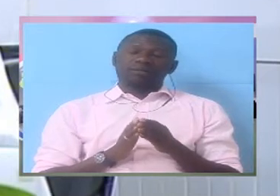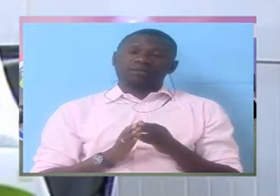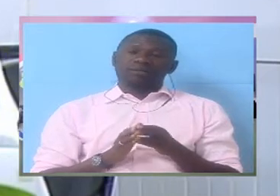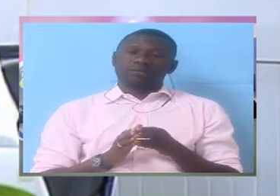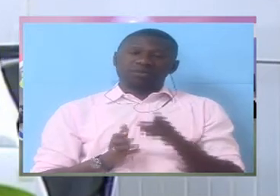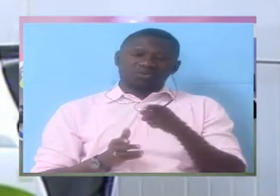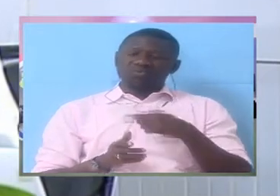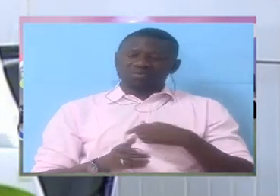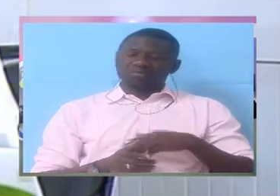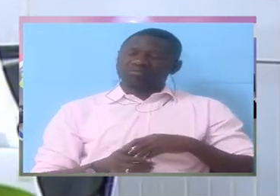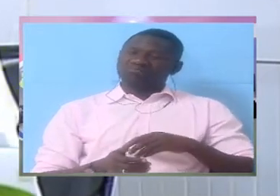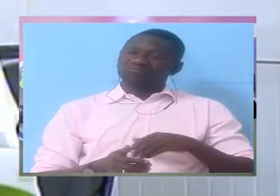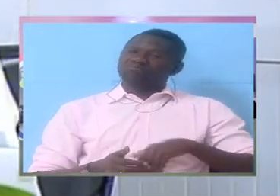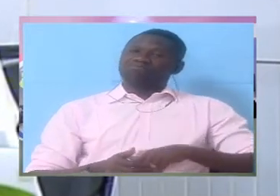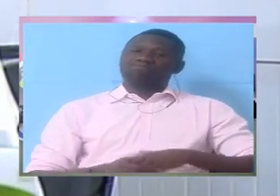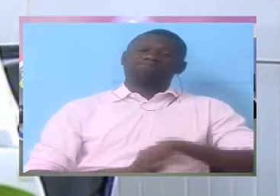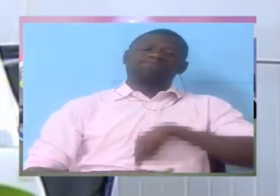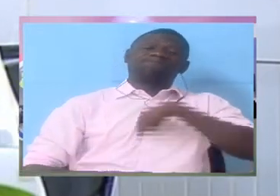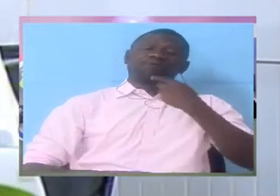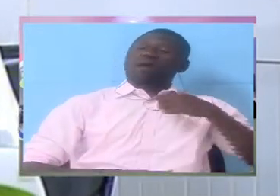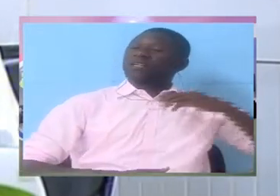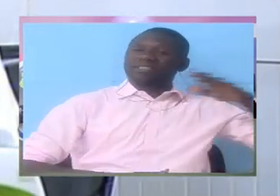you slap